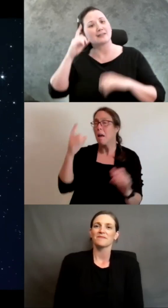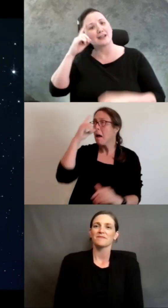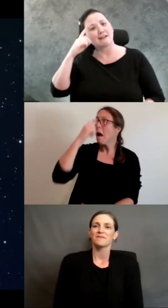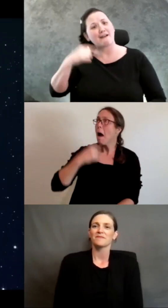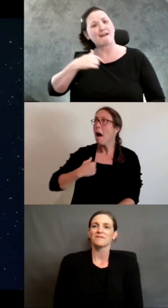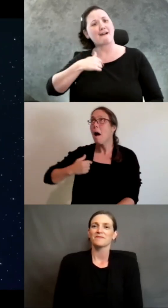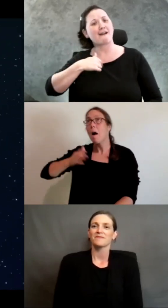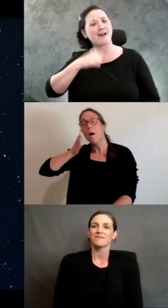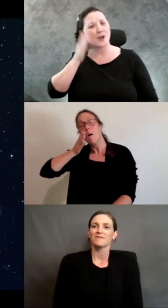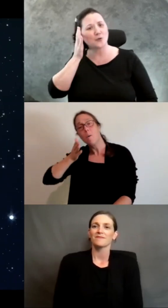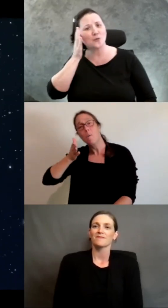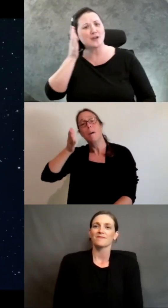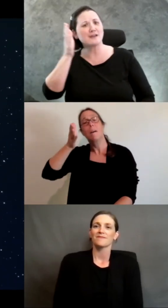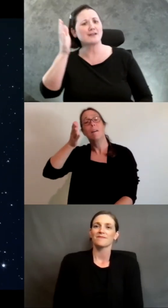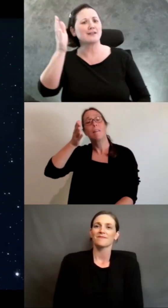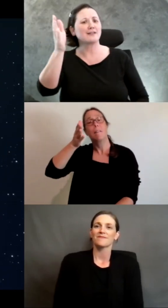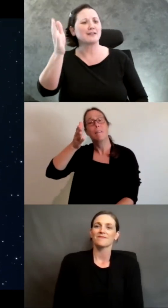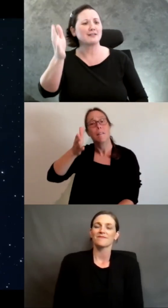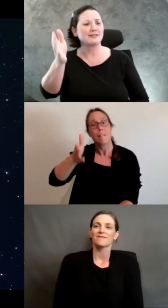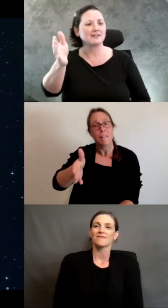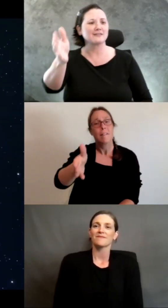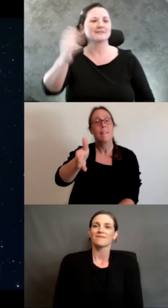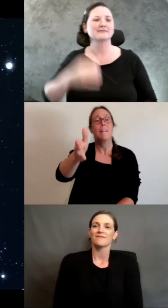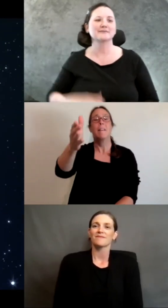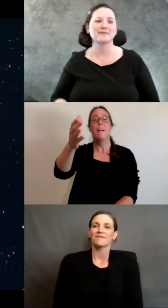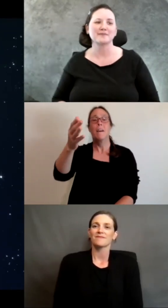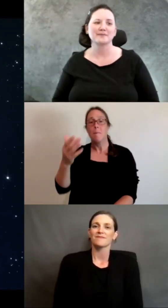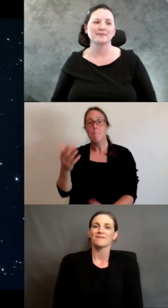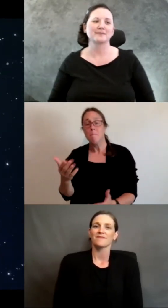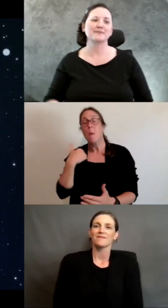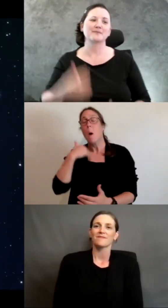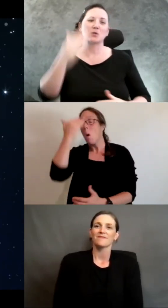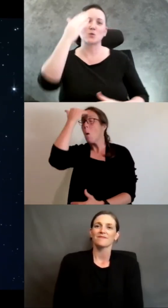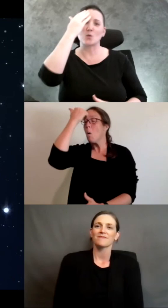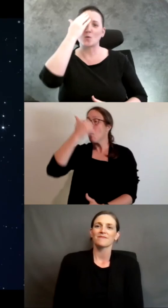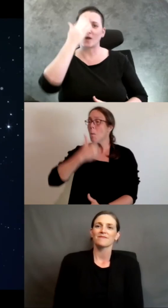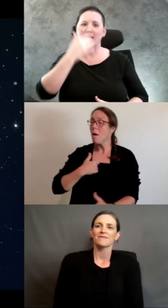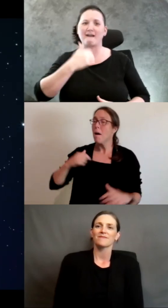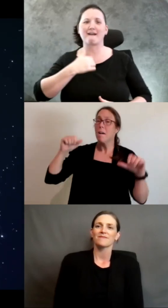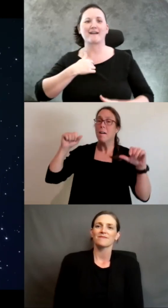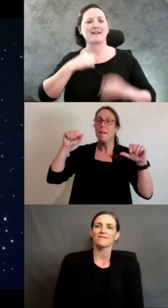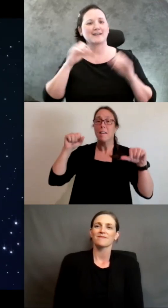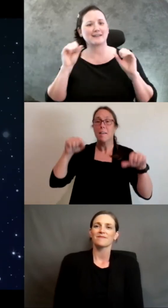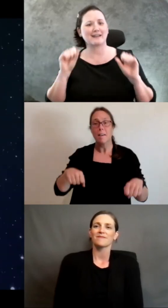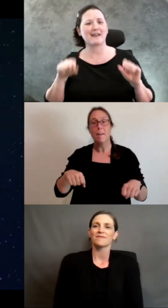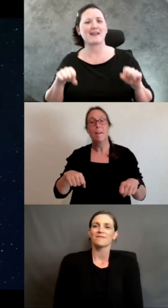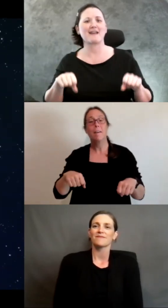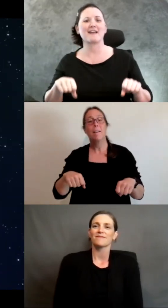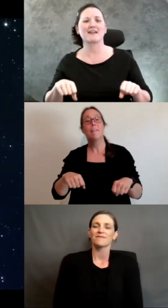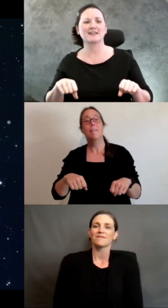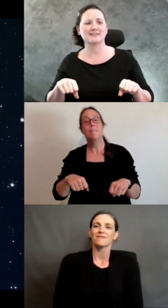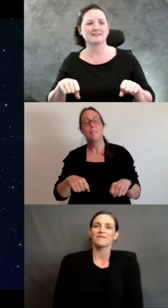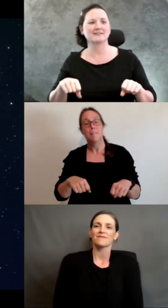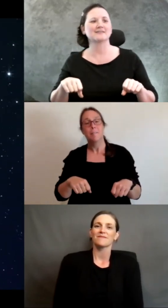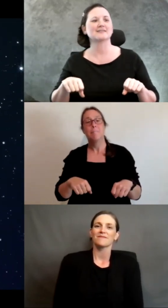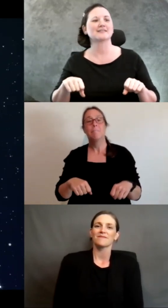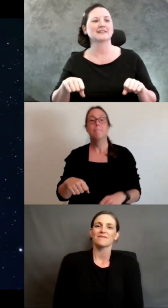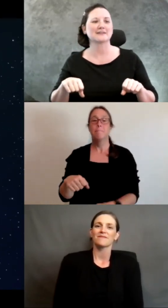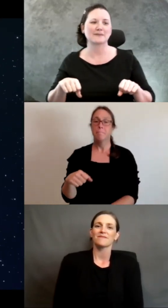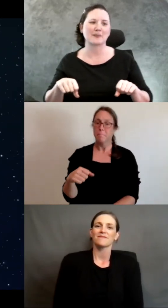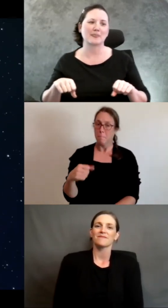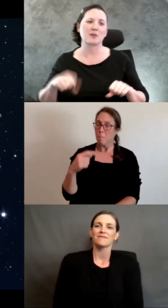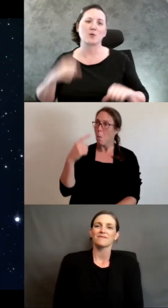think I will No, I can.